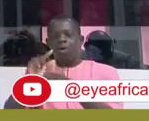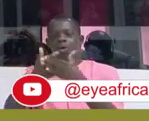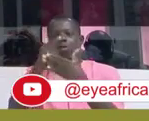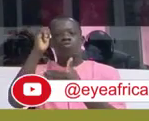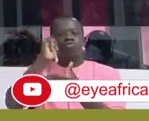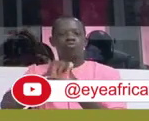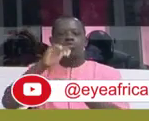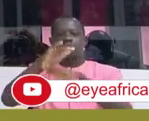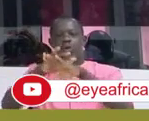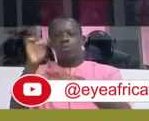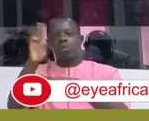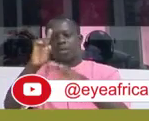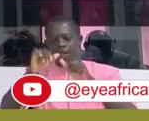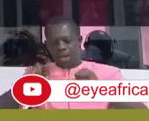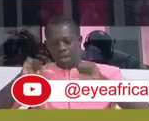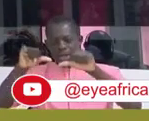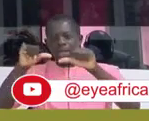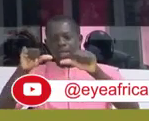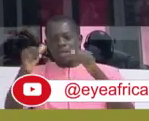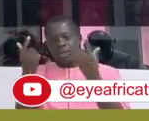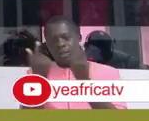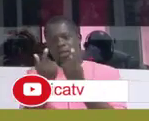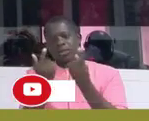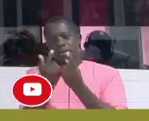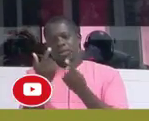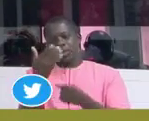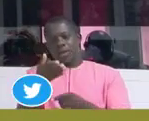or the use to which it was to be put?